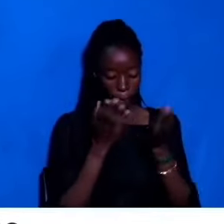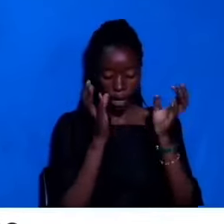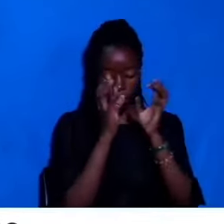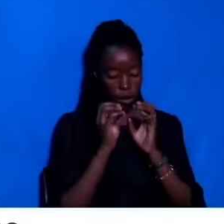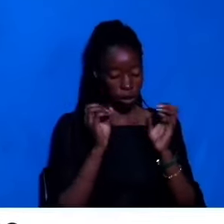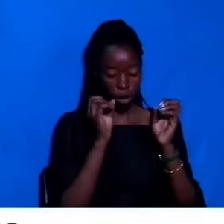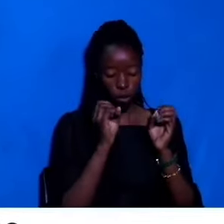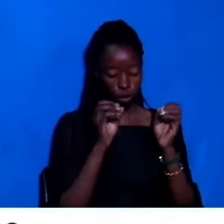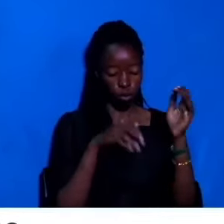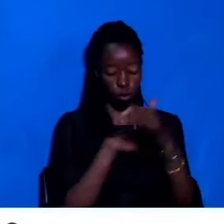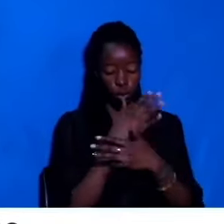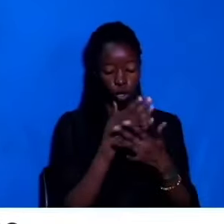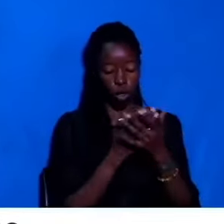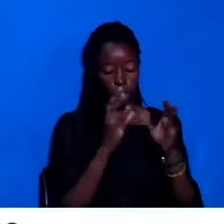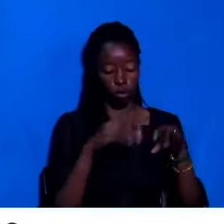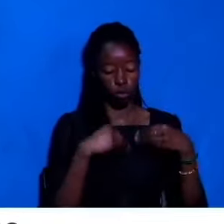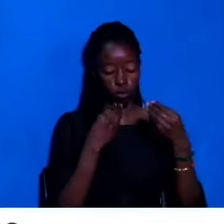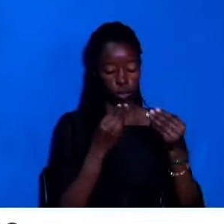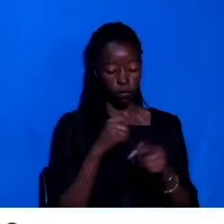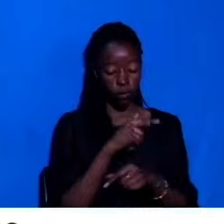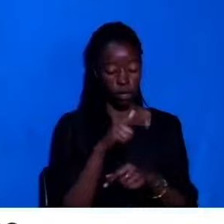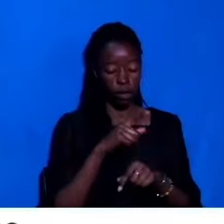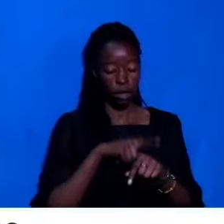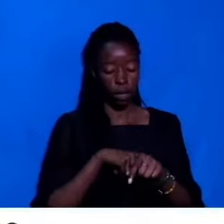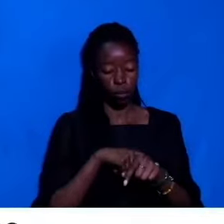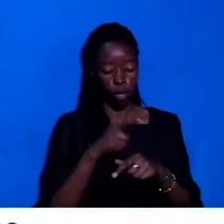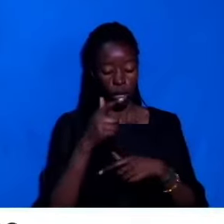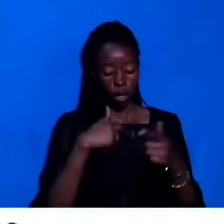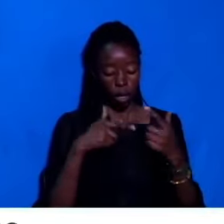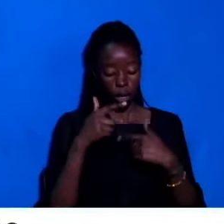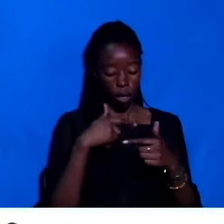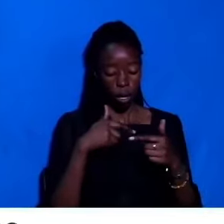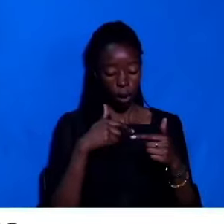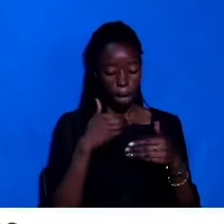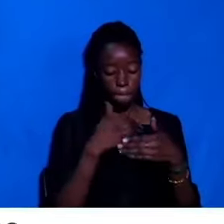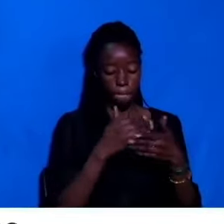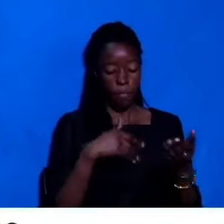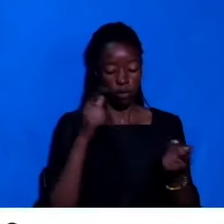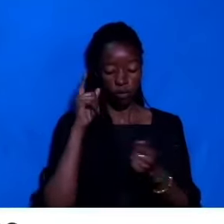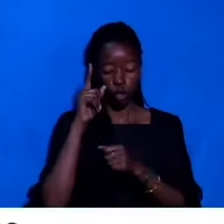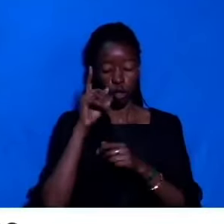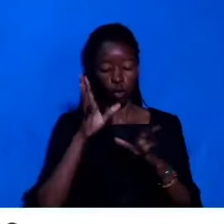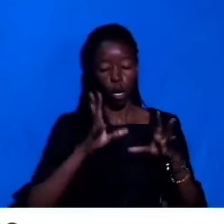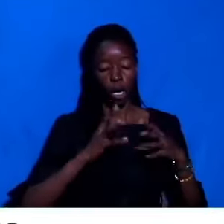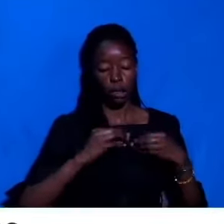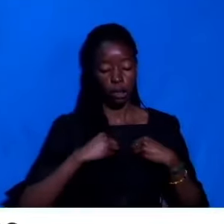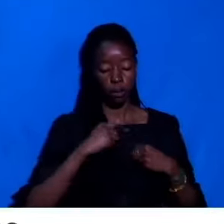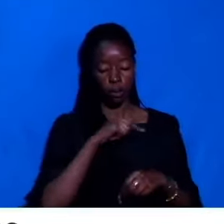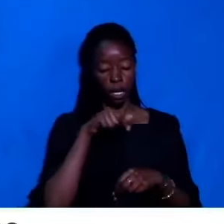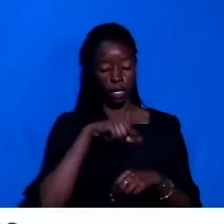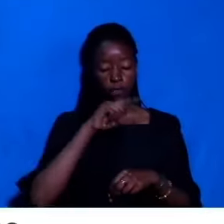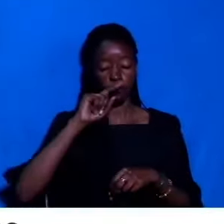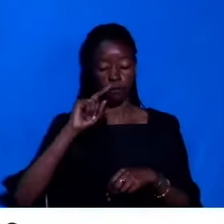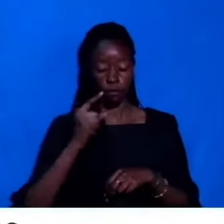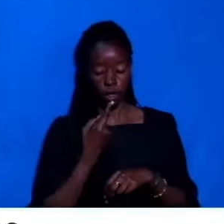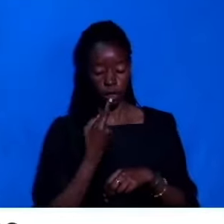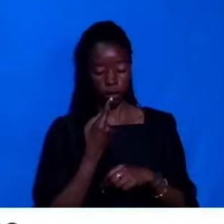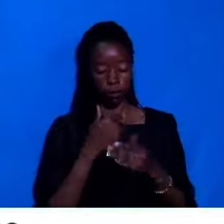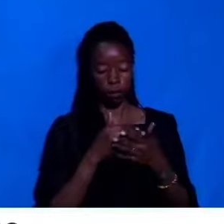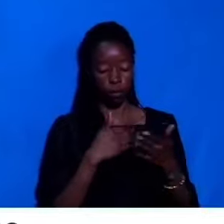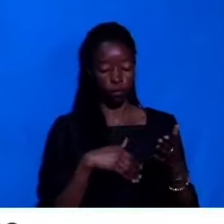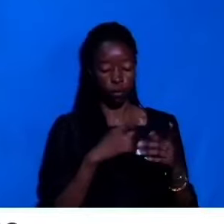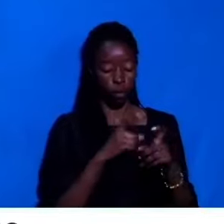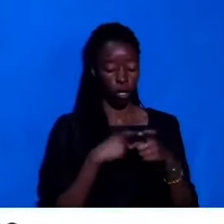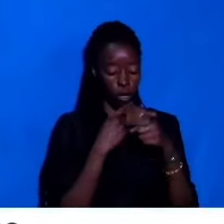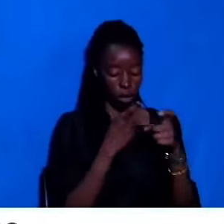us. That as we come before you, Lord, you will accept us before you accept our gift, and that our gift will